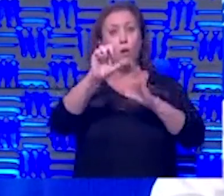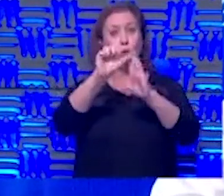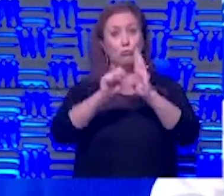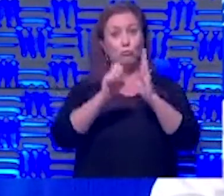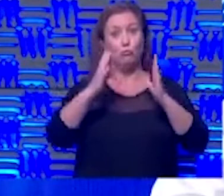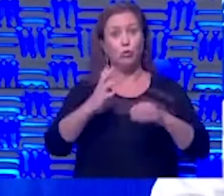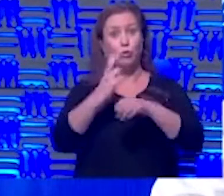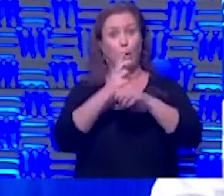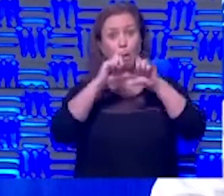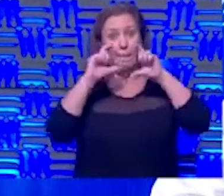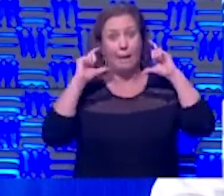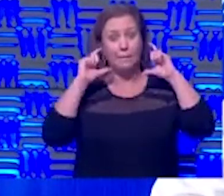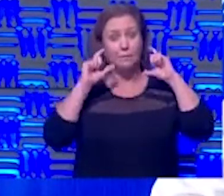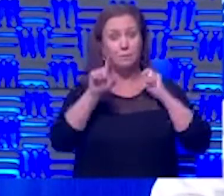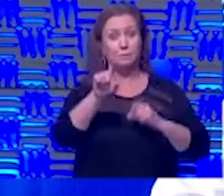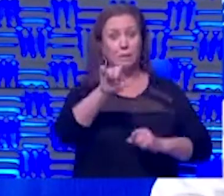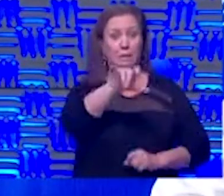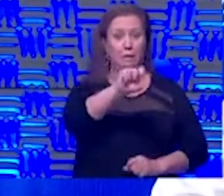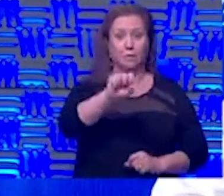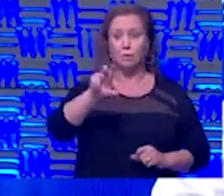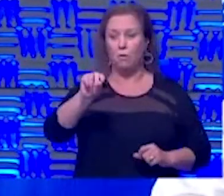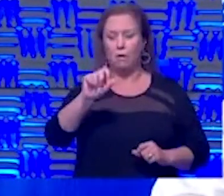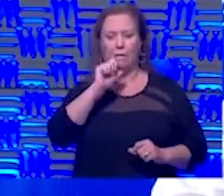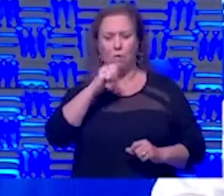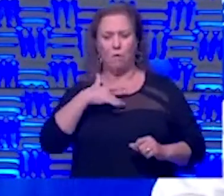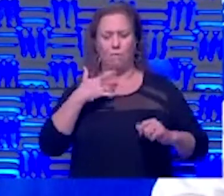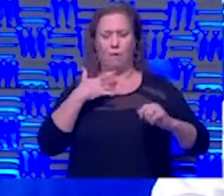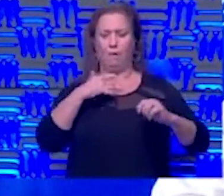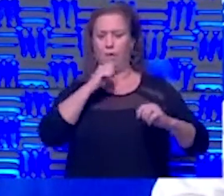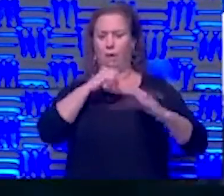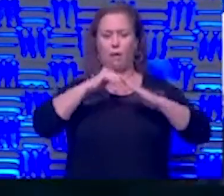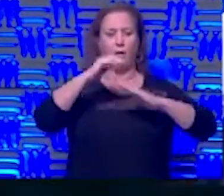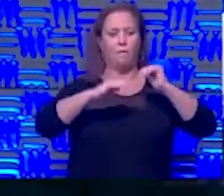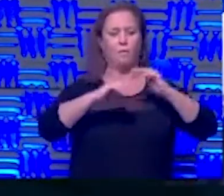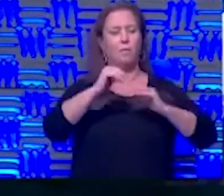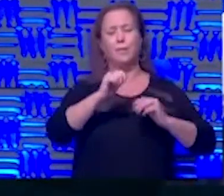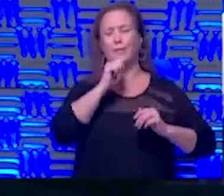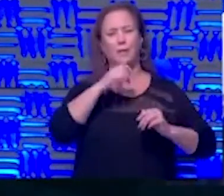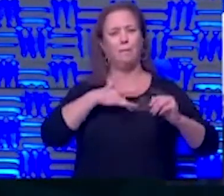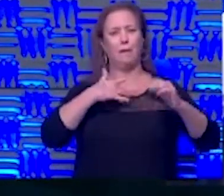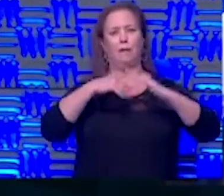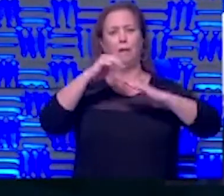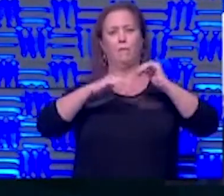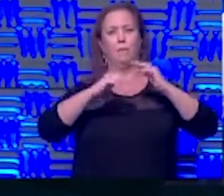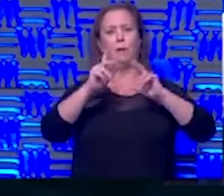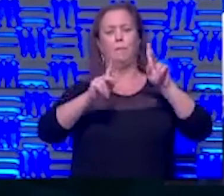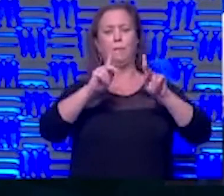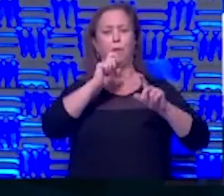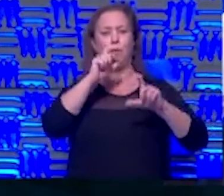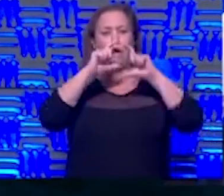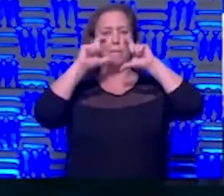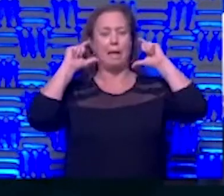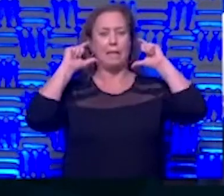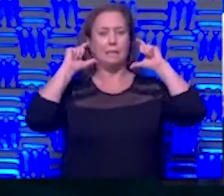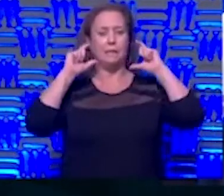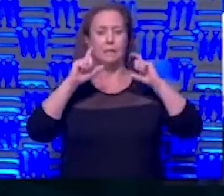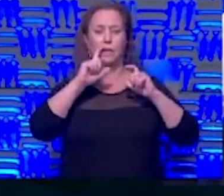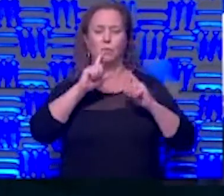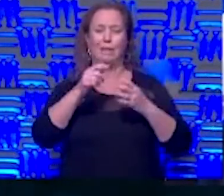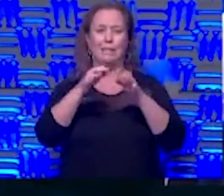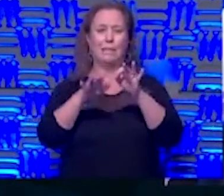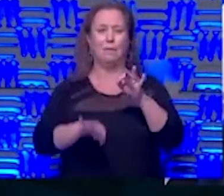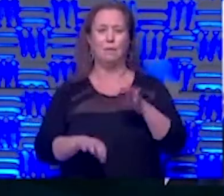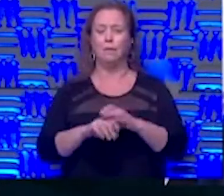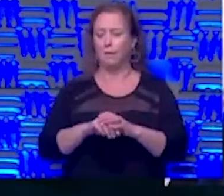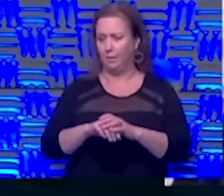mask when he operates on you. If you're not comfortable with that, you should not be comfortable being around people who don't have a mask on. It's really pretty